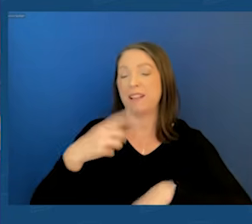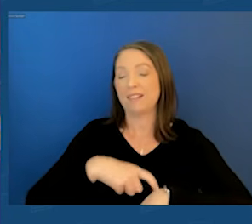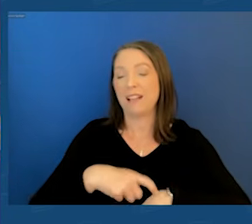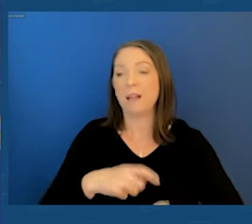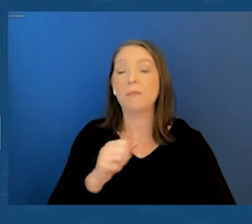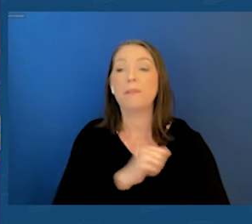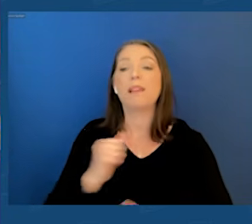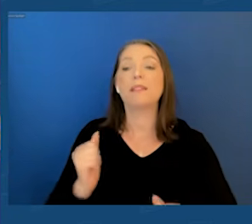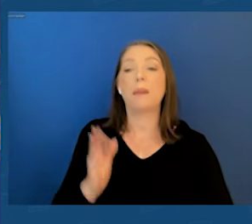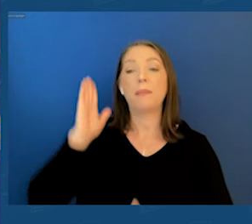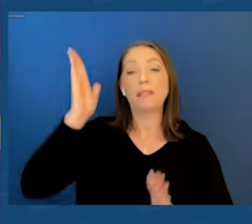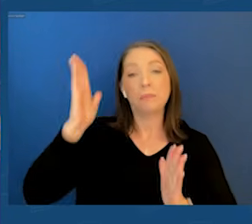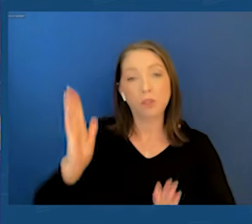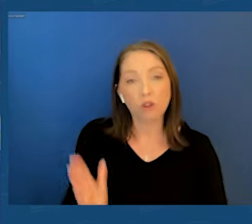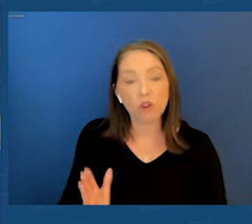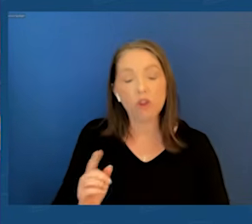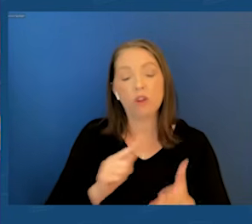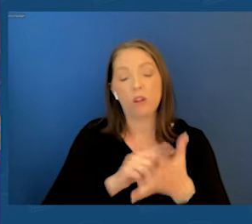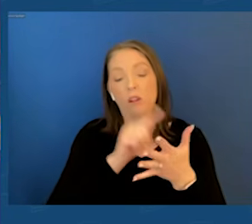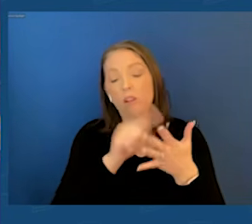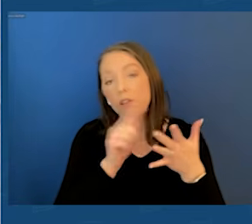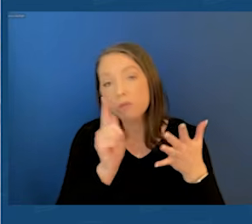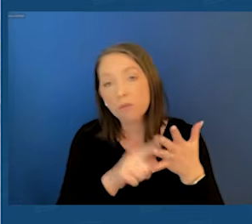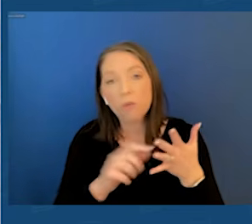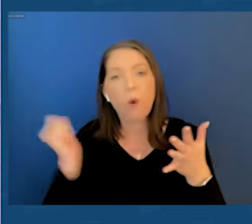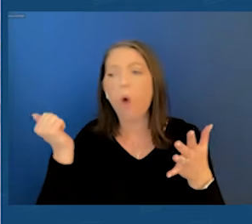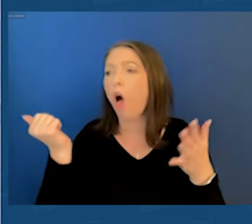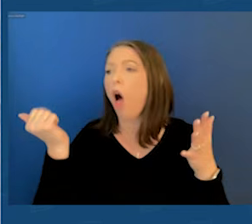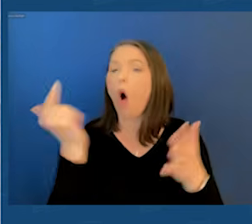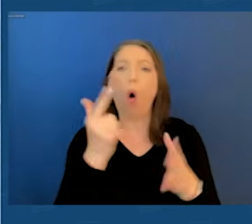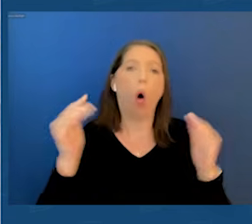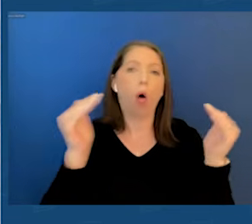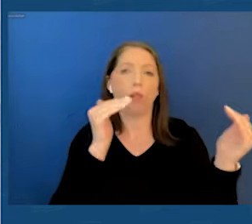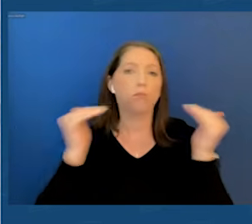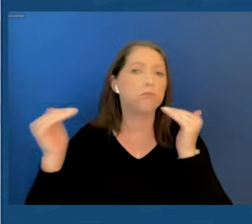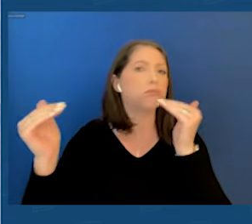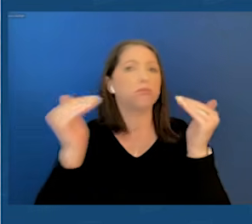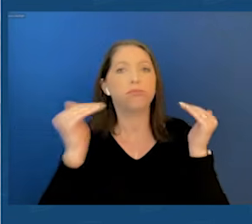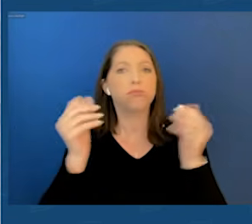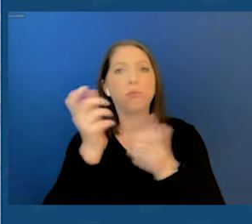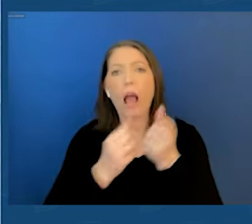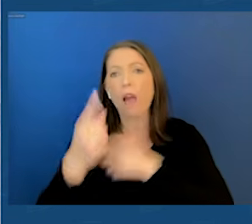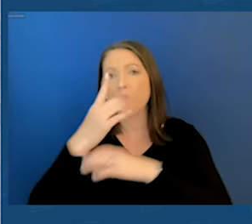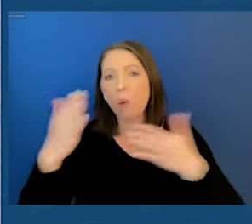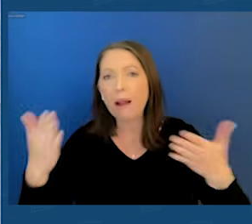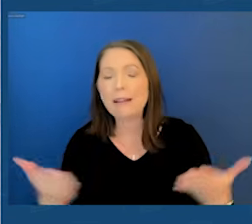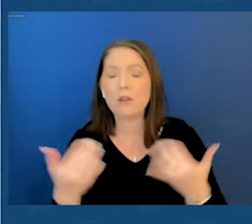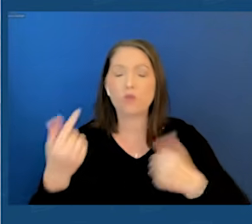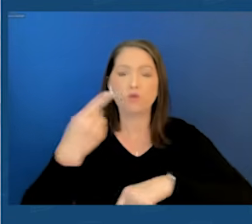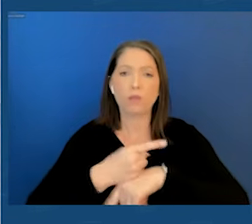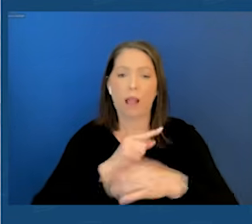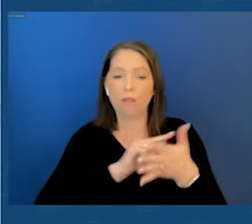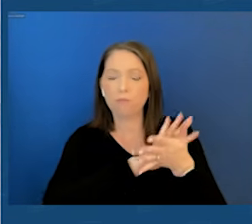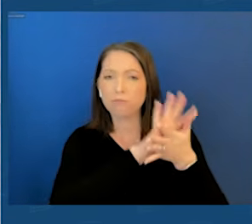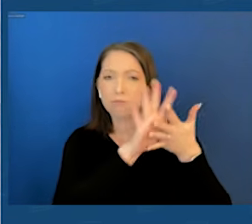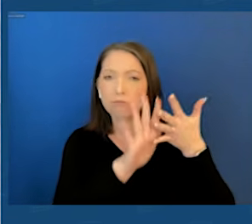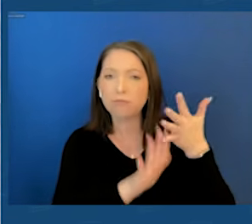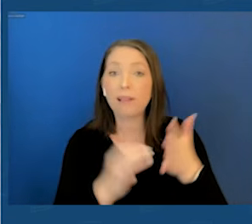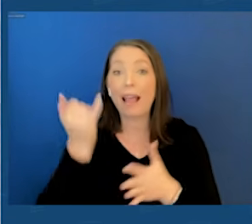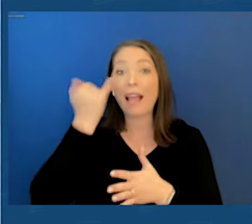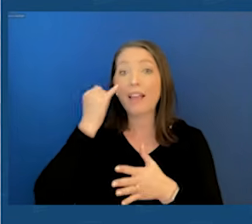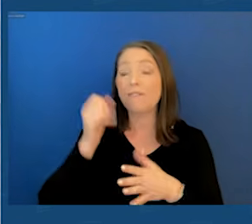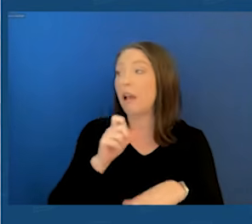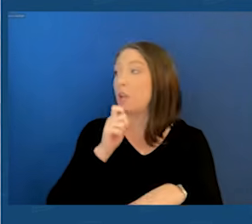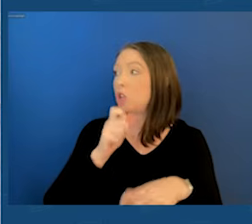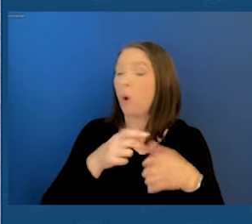Speaker, to all of my colleagues and everyone up here today. If I don't name you, forgive